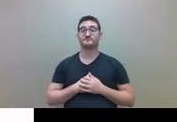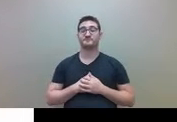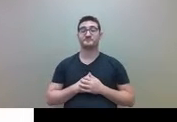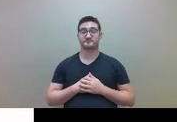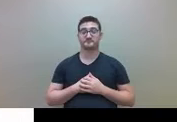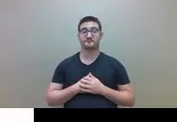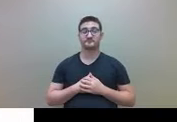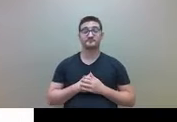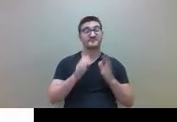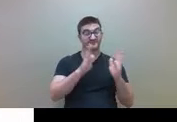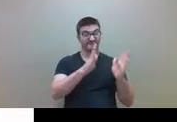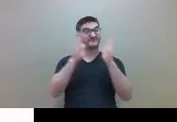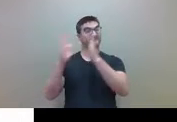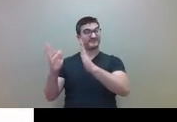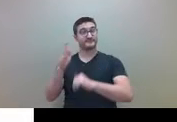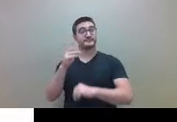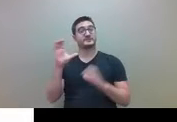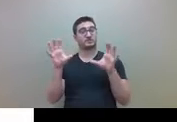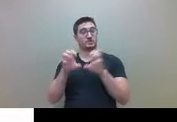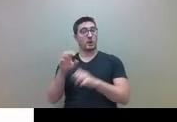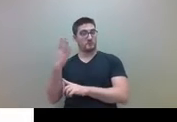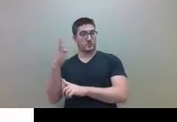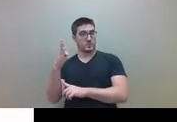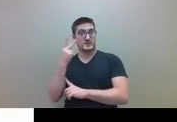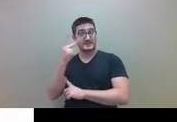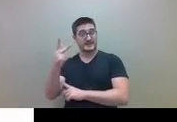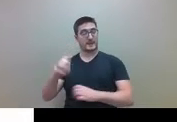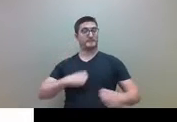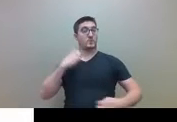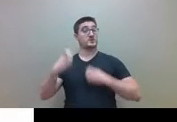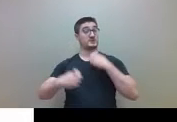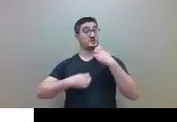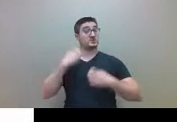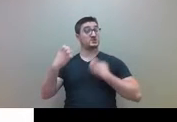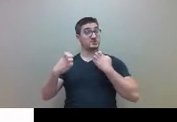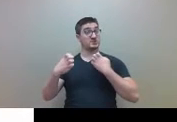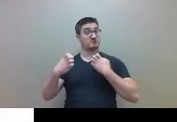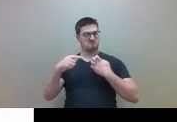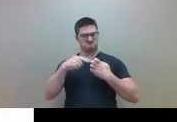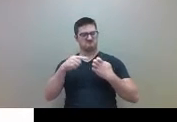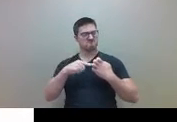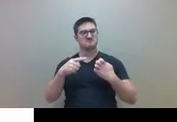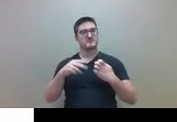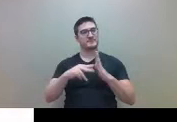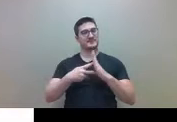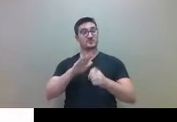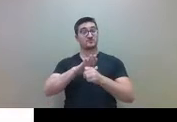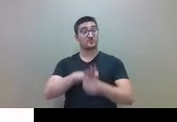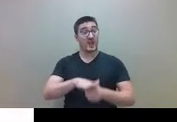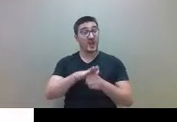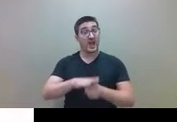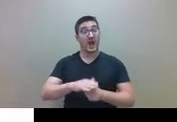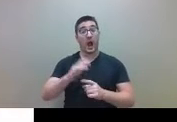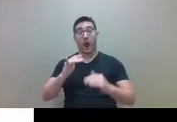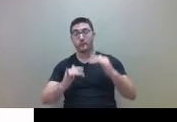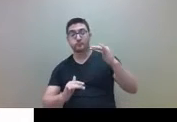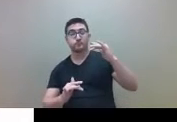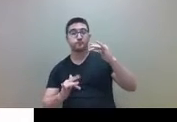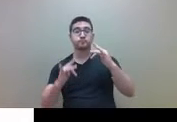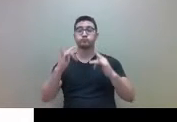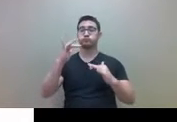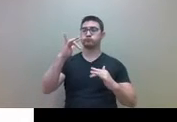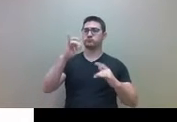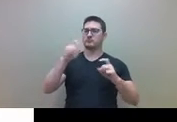to emotional, staying emotionally healthy means to manage stress levels. Well, that's